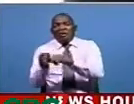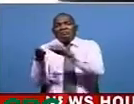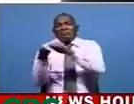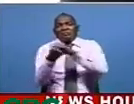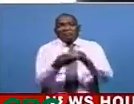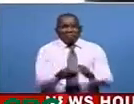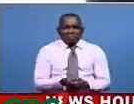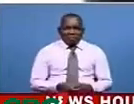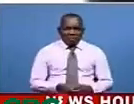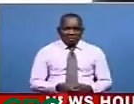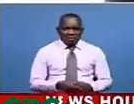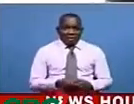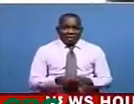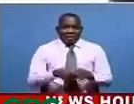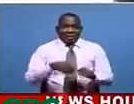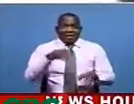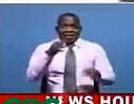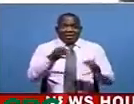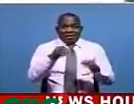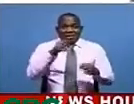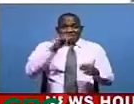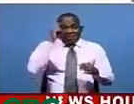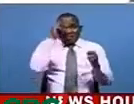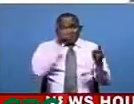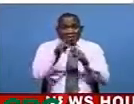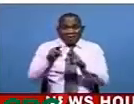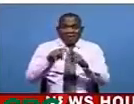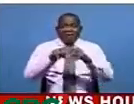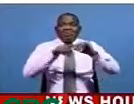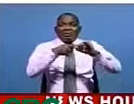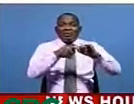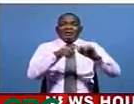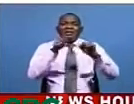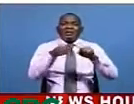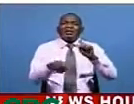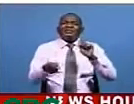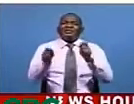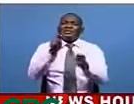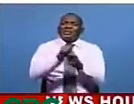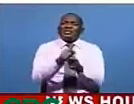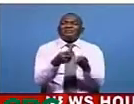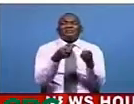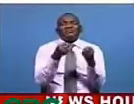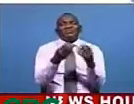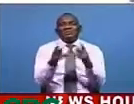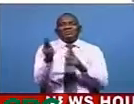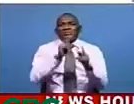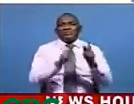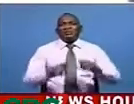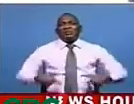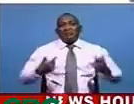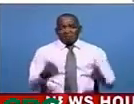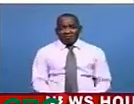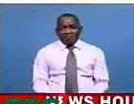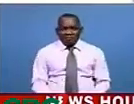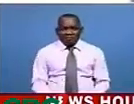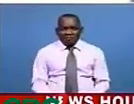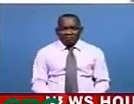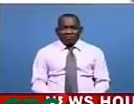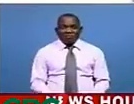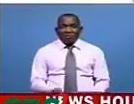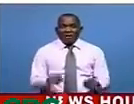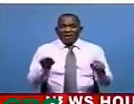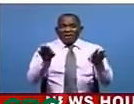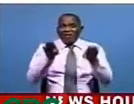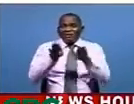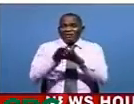leave. If this is able to be implemented, it will change the lives of so many people. Because even